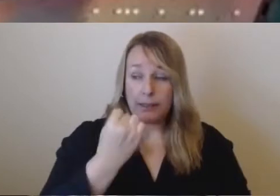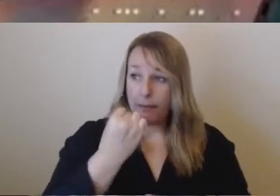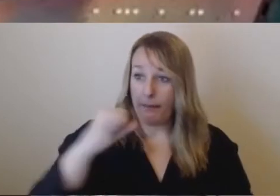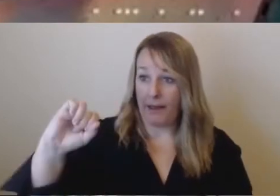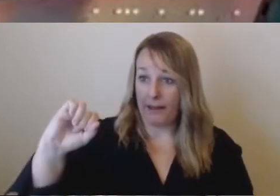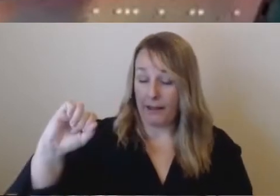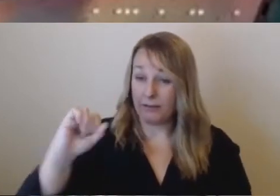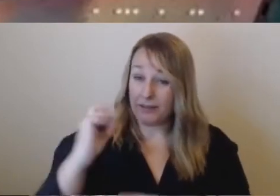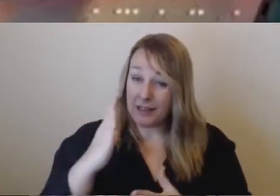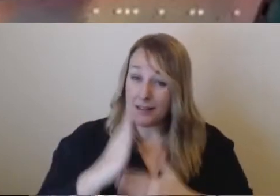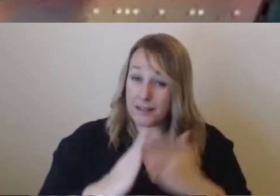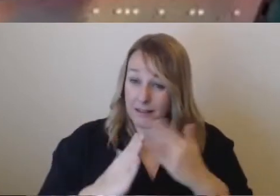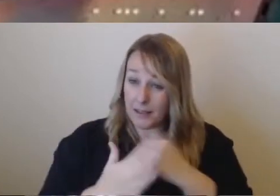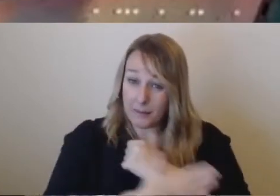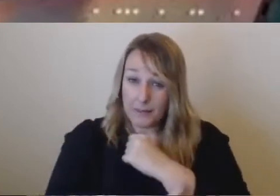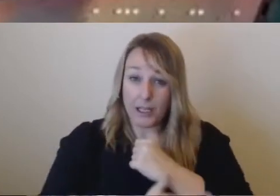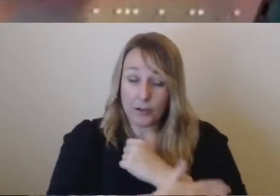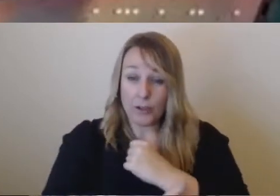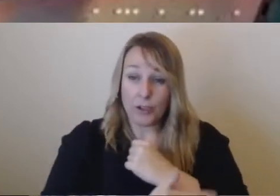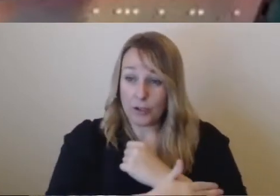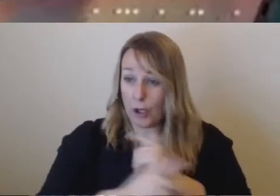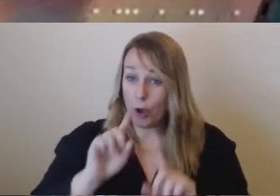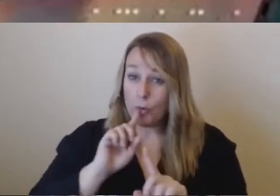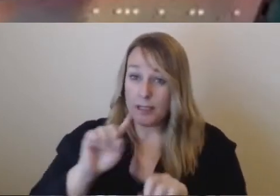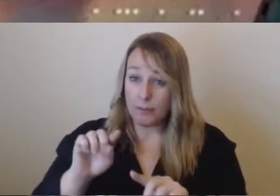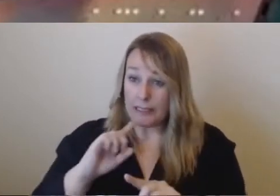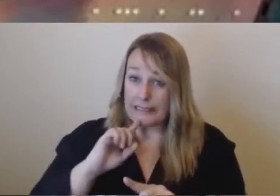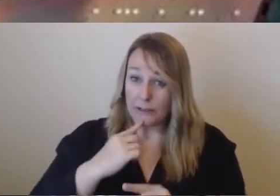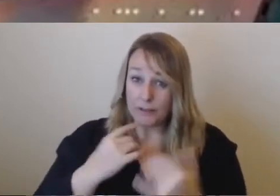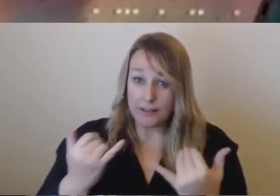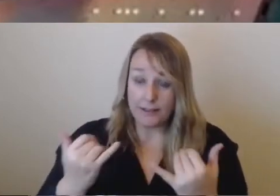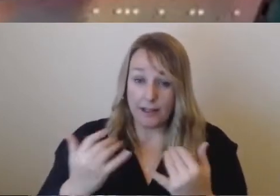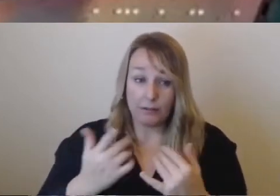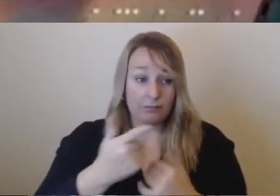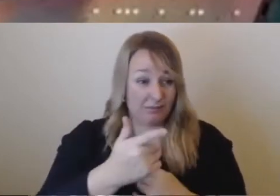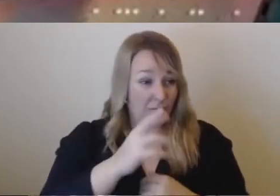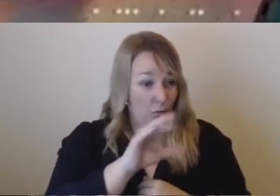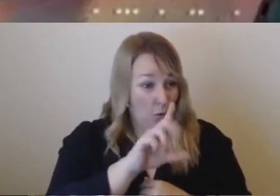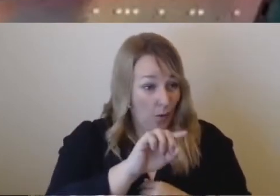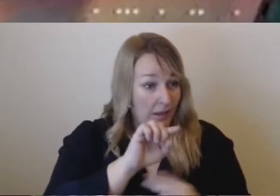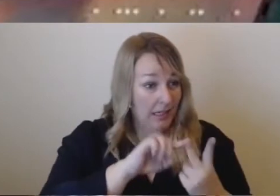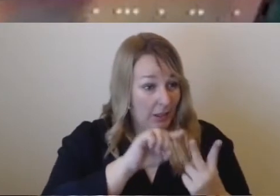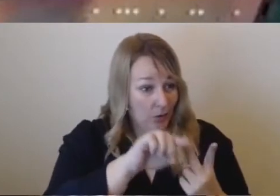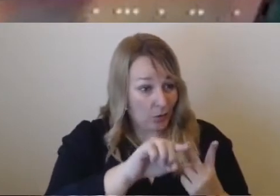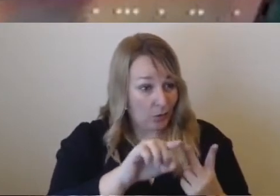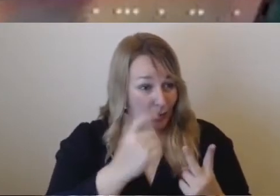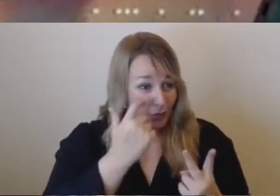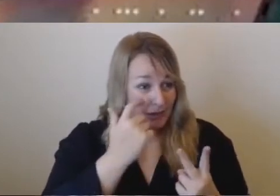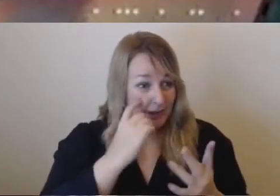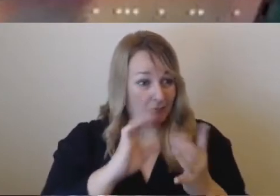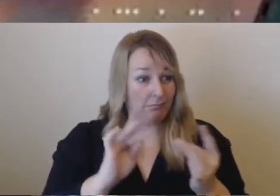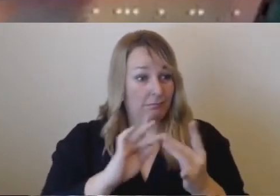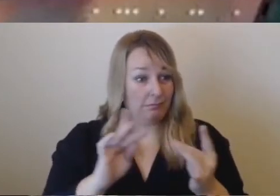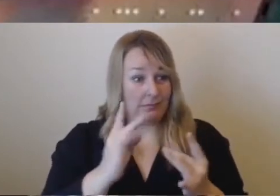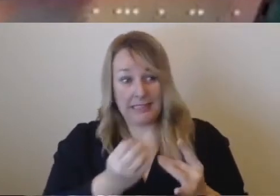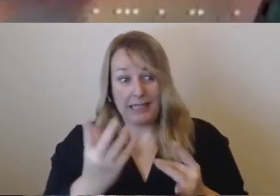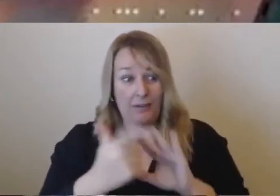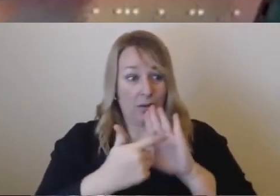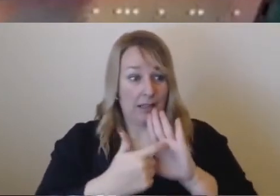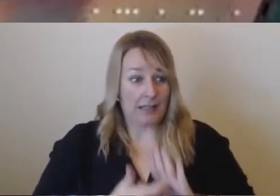seriously. Both you and Roland cited a variety of examples, and I think if you take a look at the various polls that have been done around the